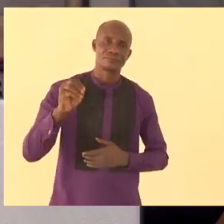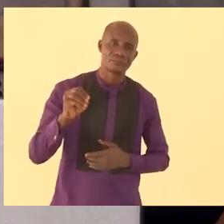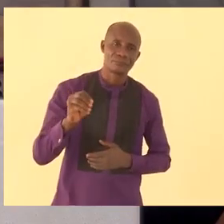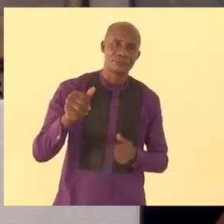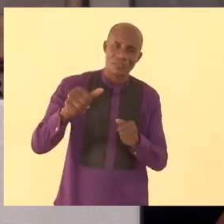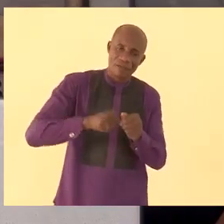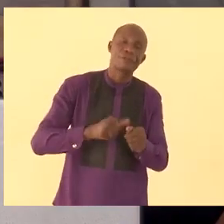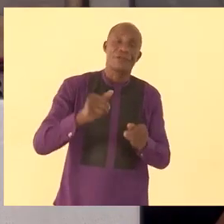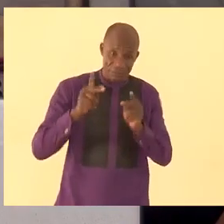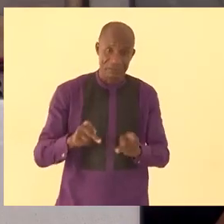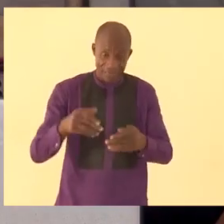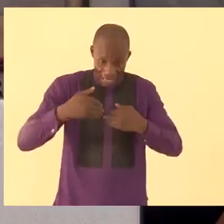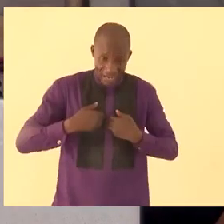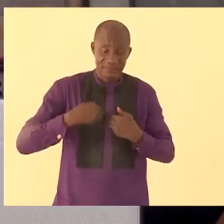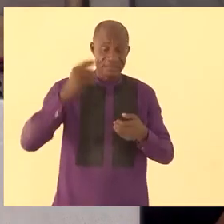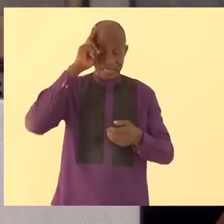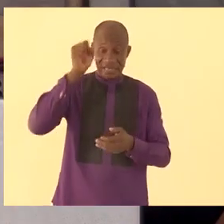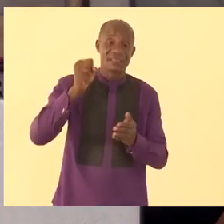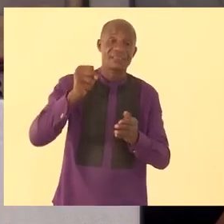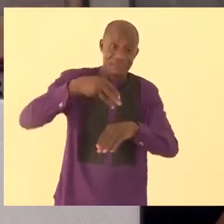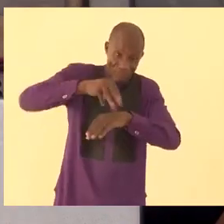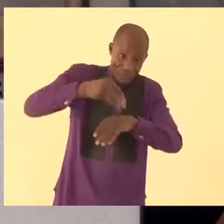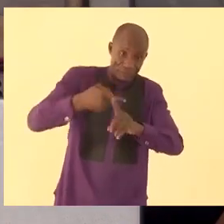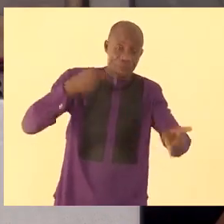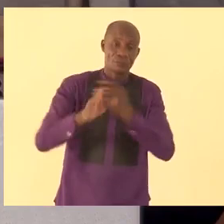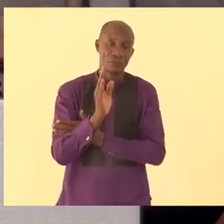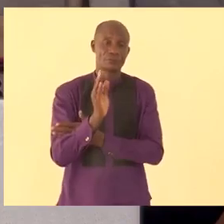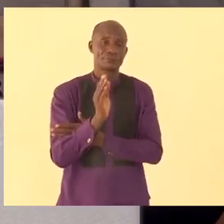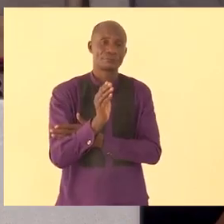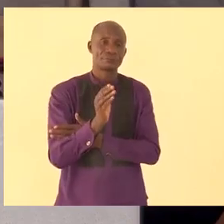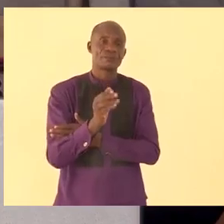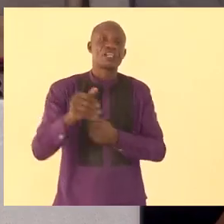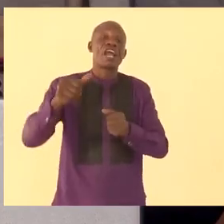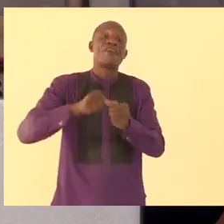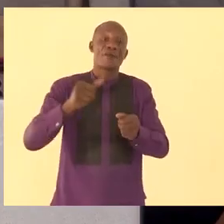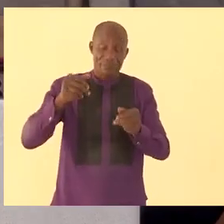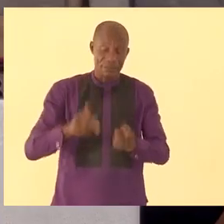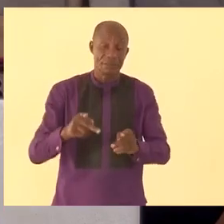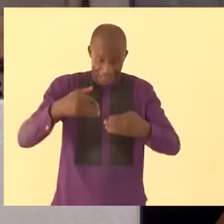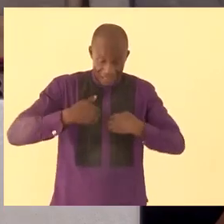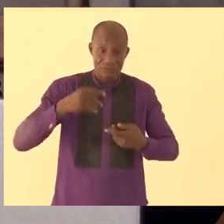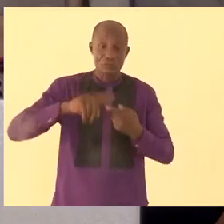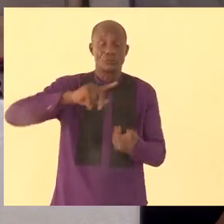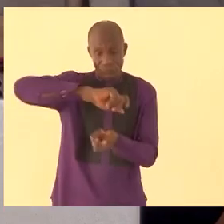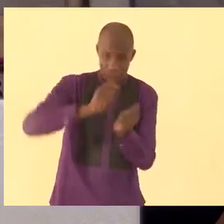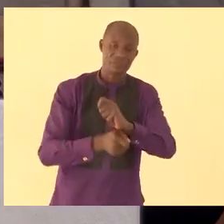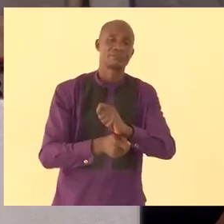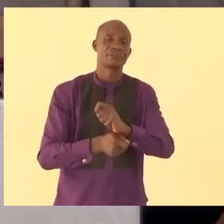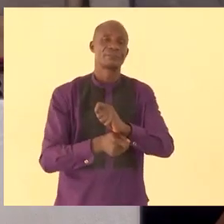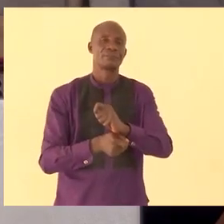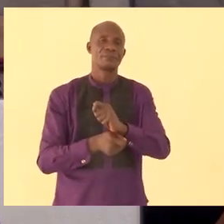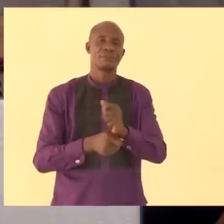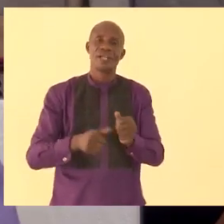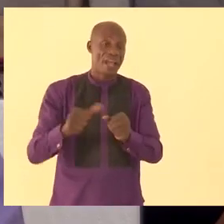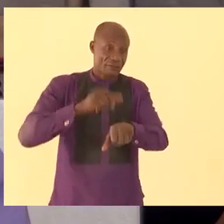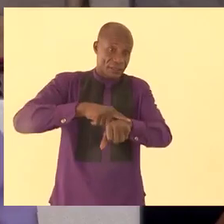So each person has his message from God, and each person there is a change that must take place, isn't it? And you have to,